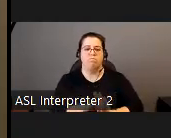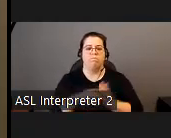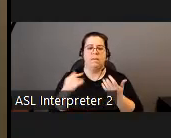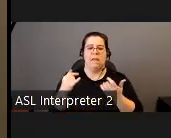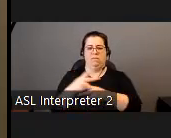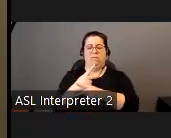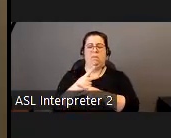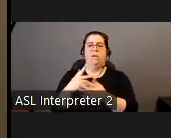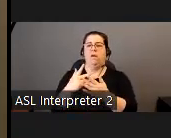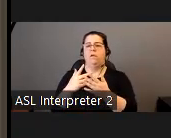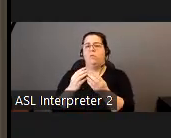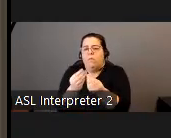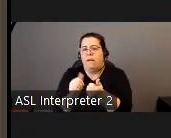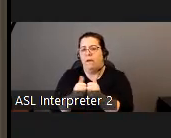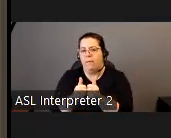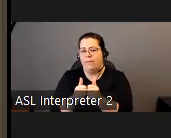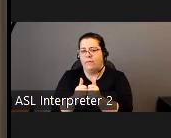it.